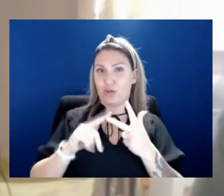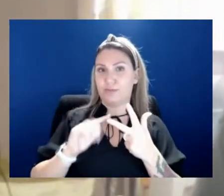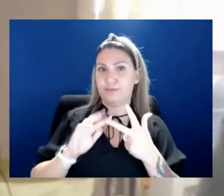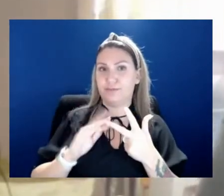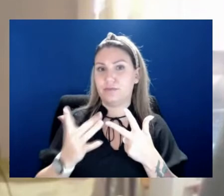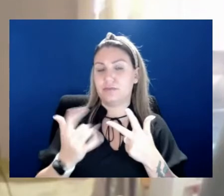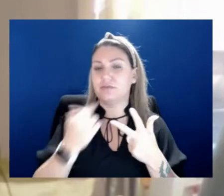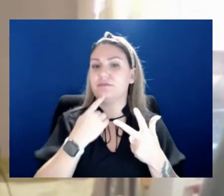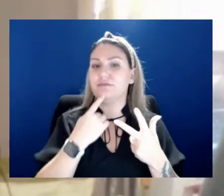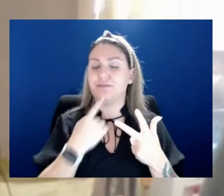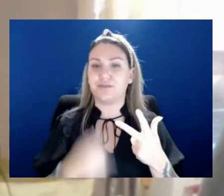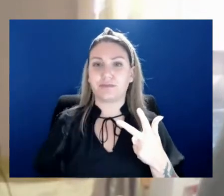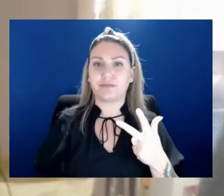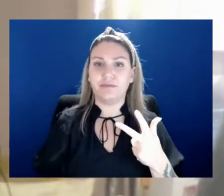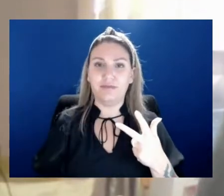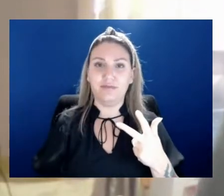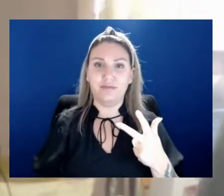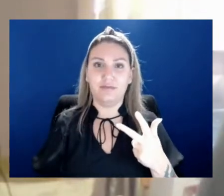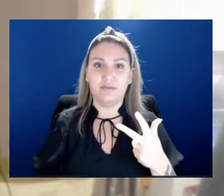say is in